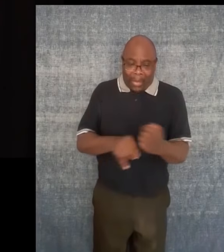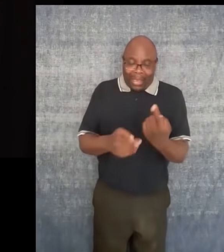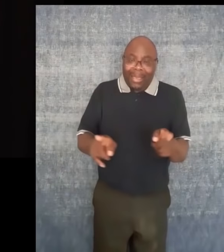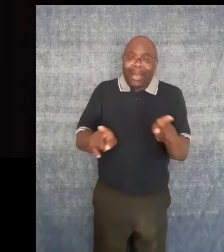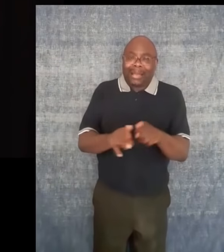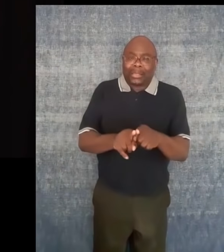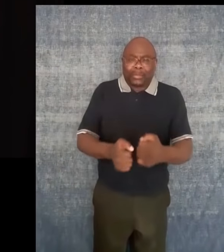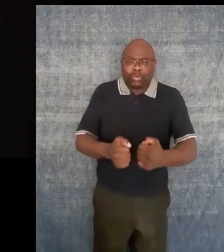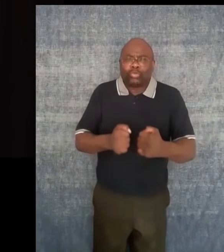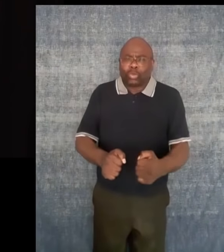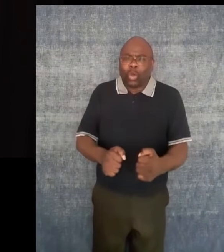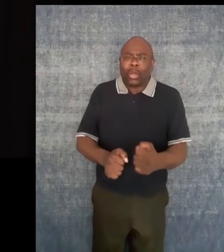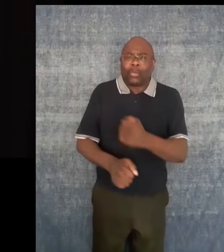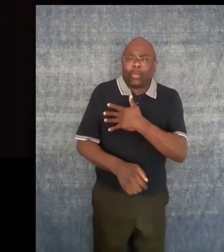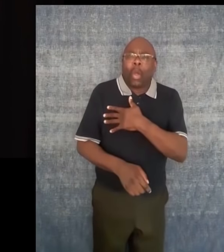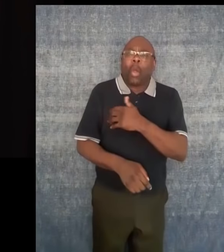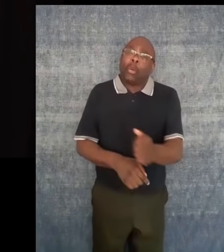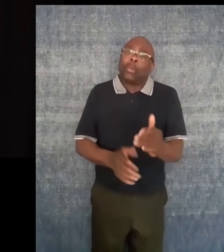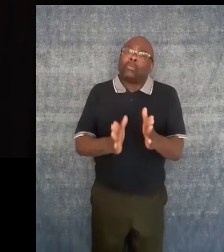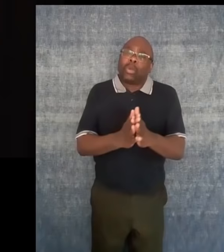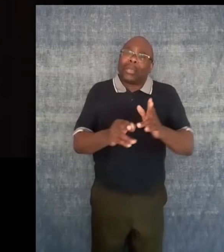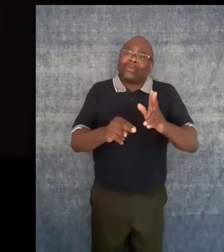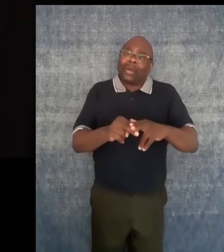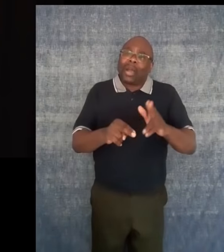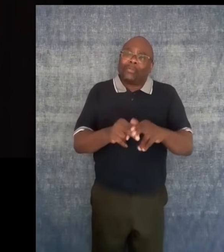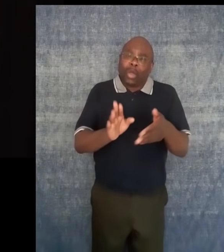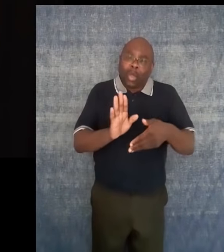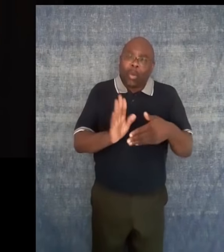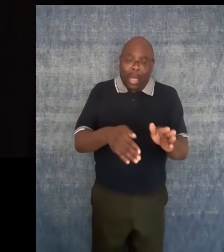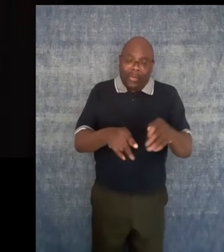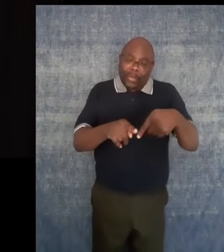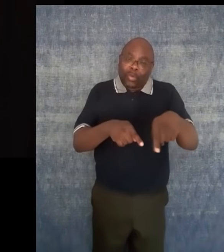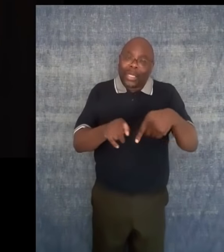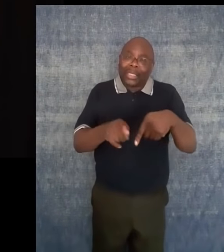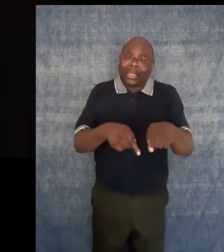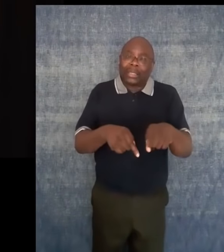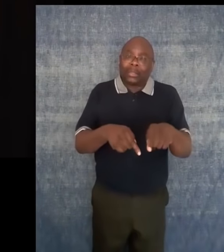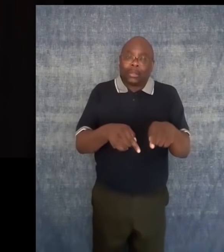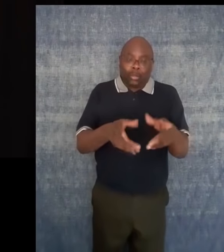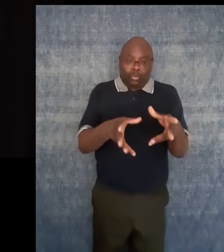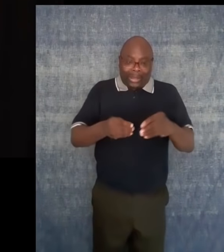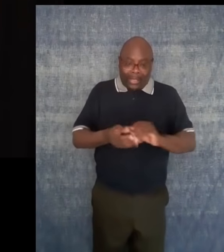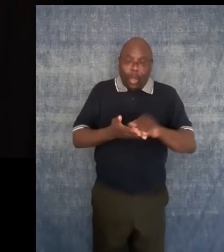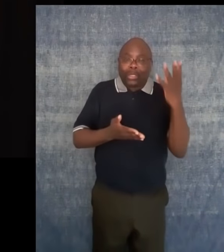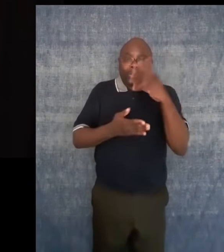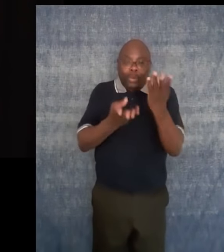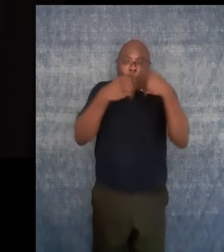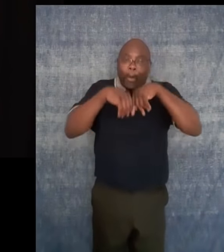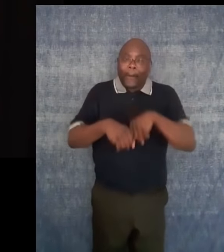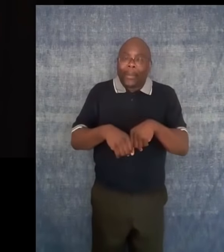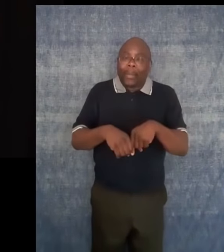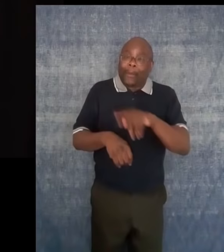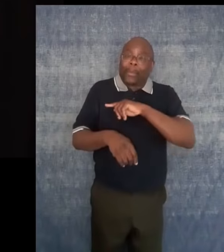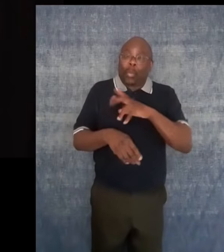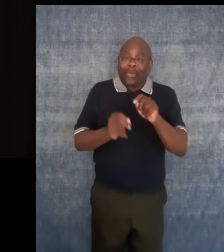all to be steadfast in hope. I pray, Father, as we go out into this week, I say, receive the Holy Spirit who